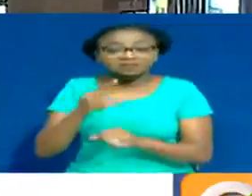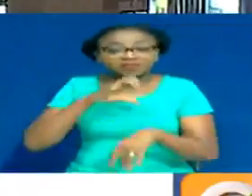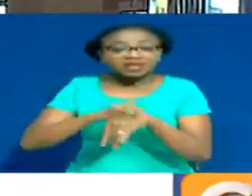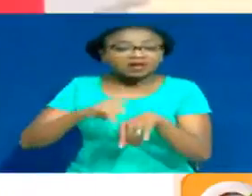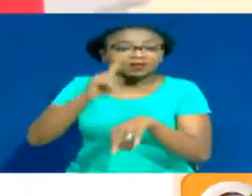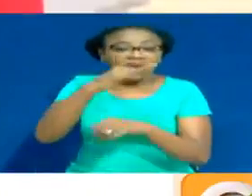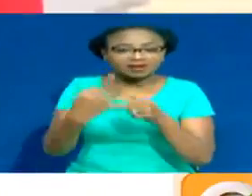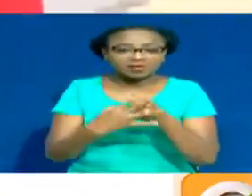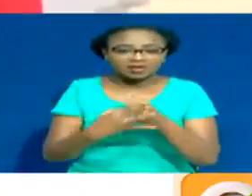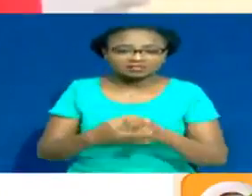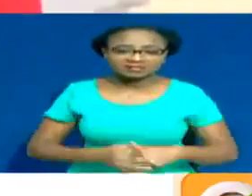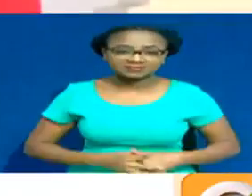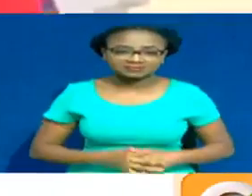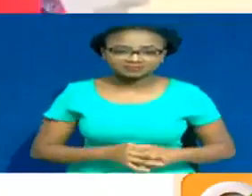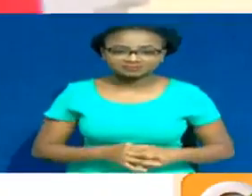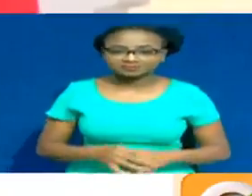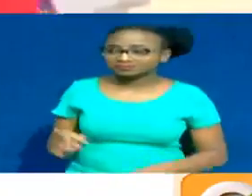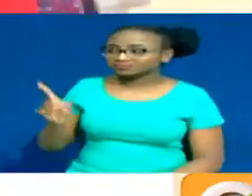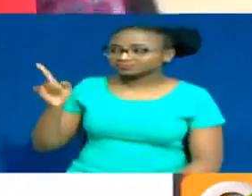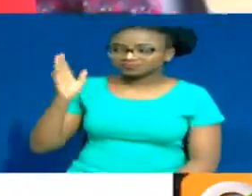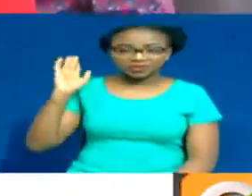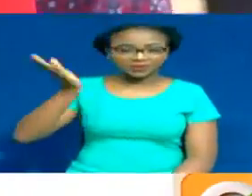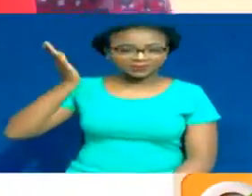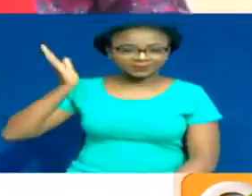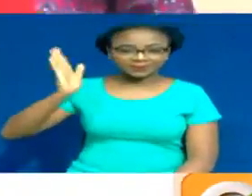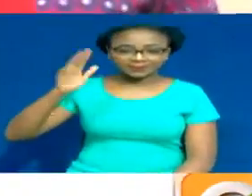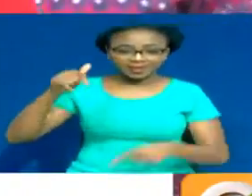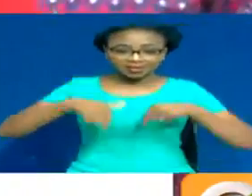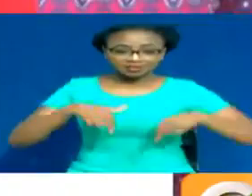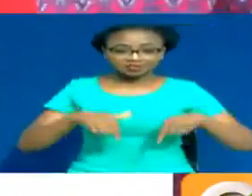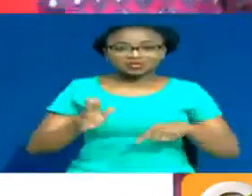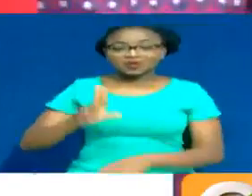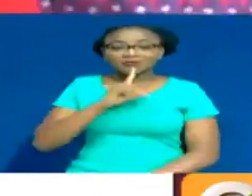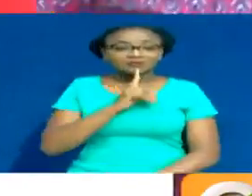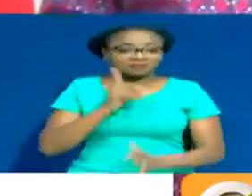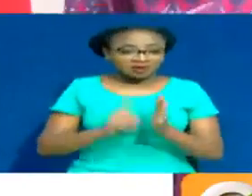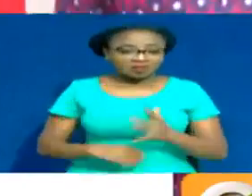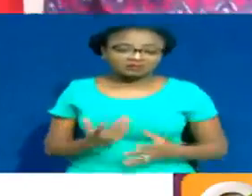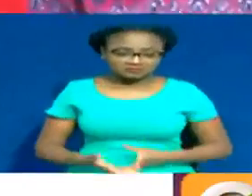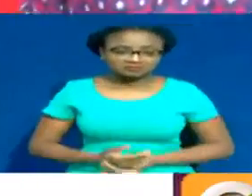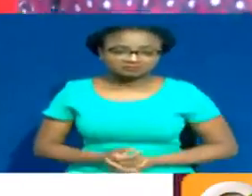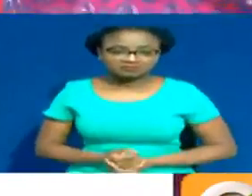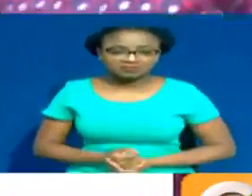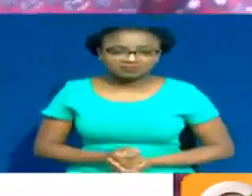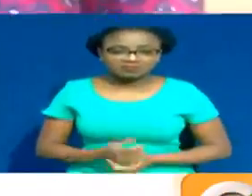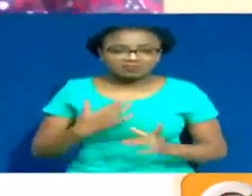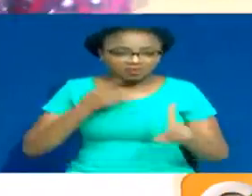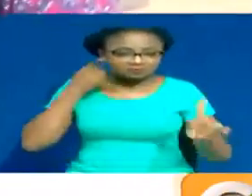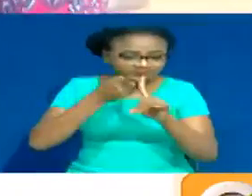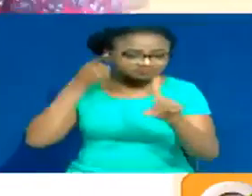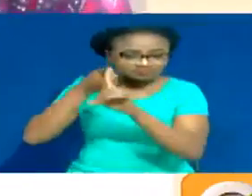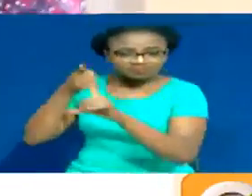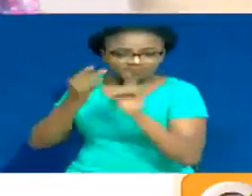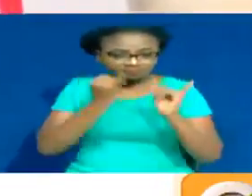August. In his State of the Nation address, President Uhuru Kenyatta outlined the new targets in